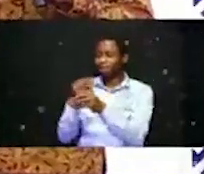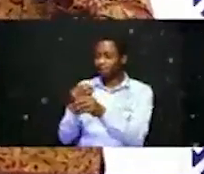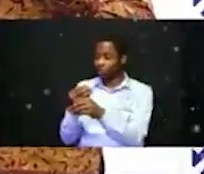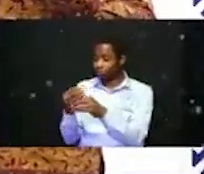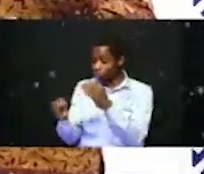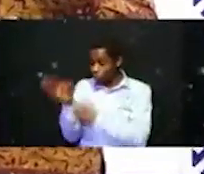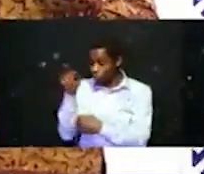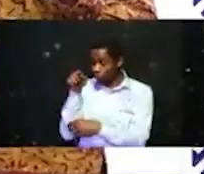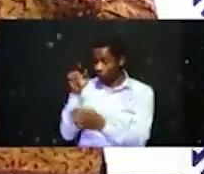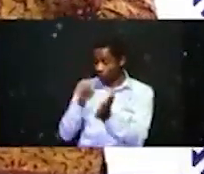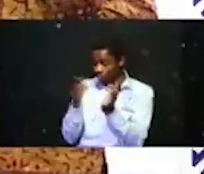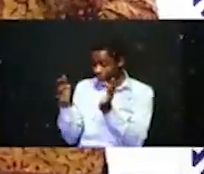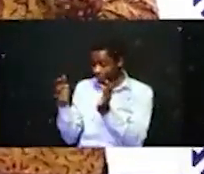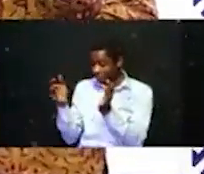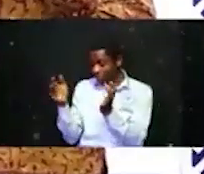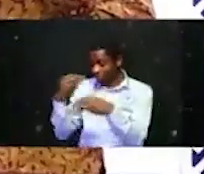and Christ. Oh